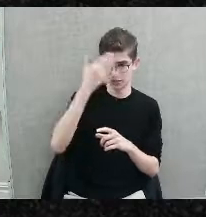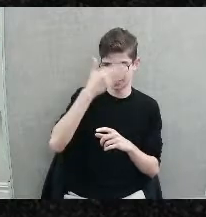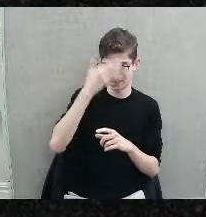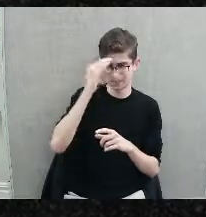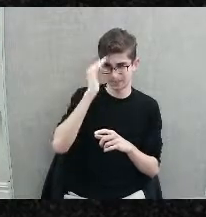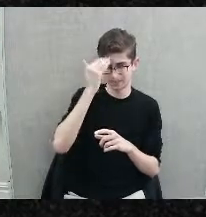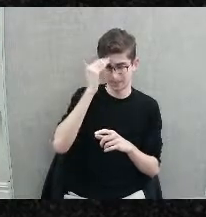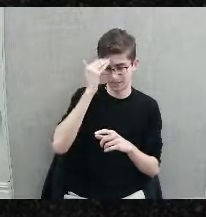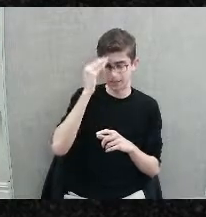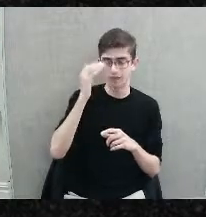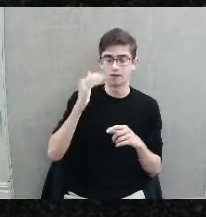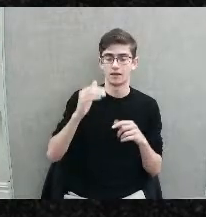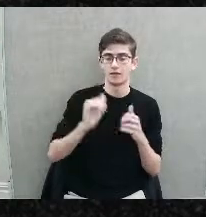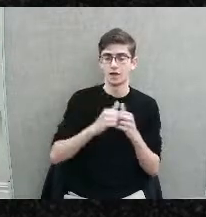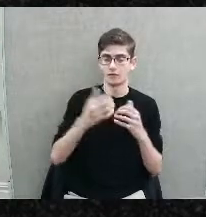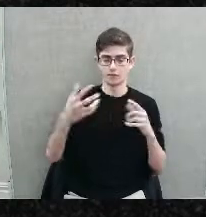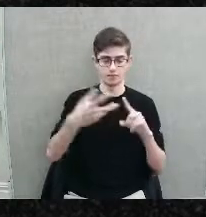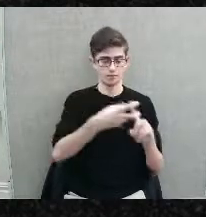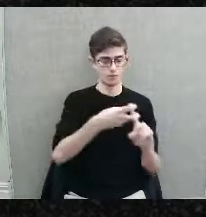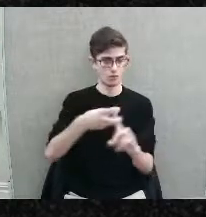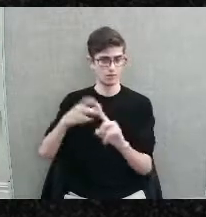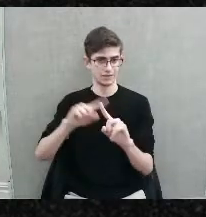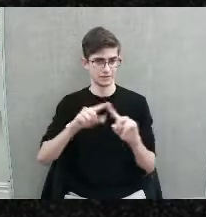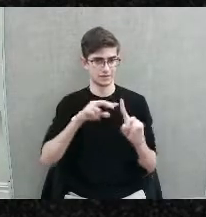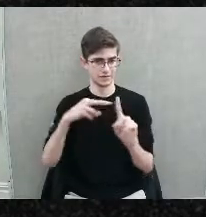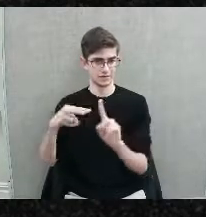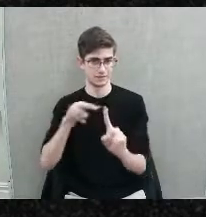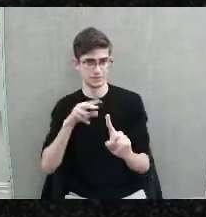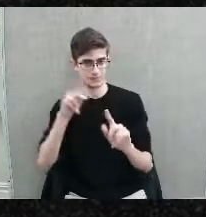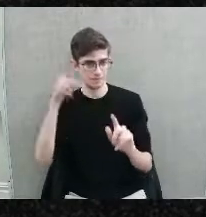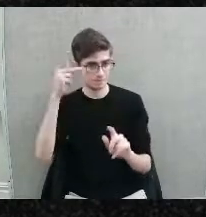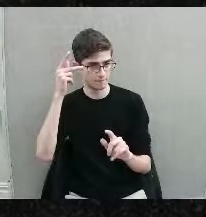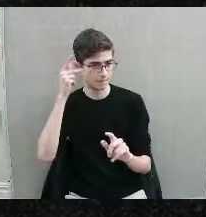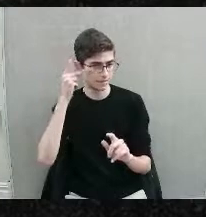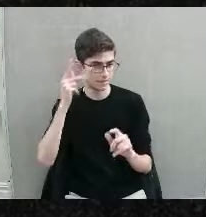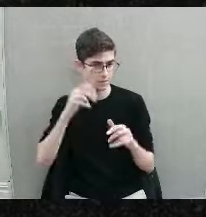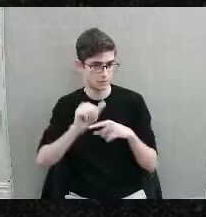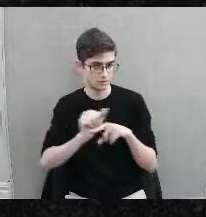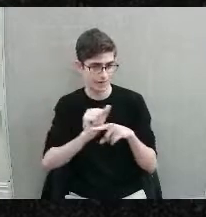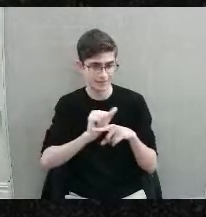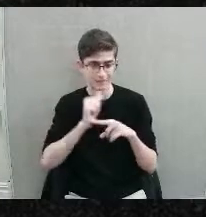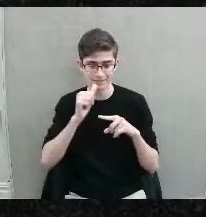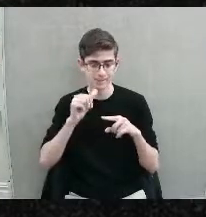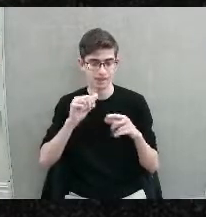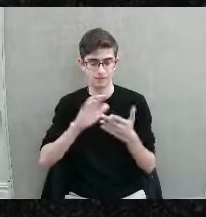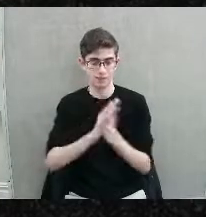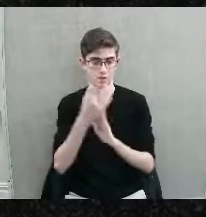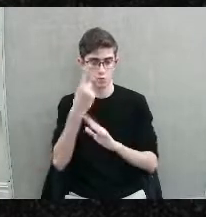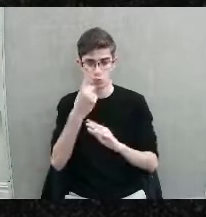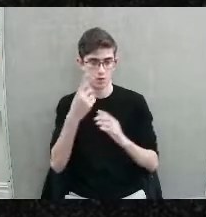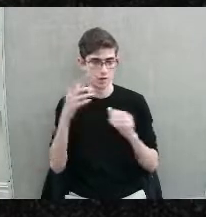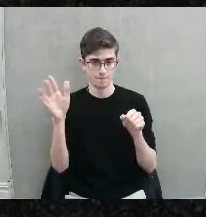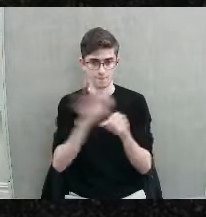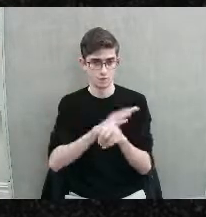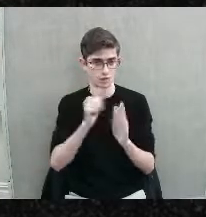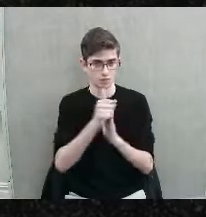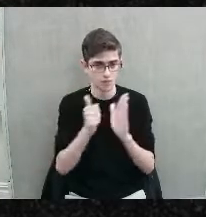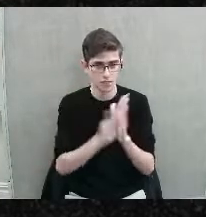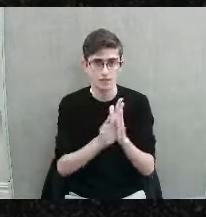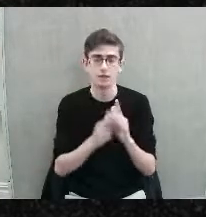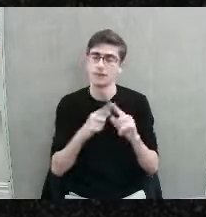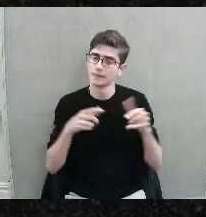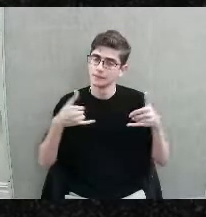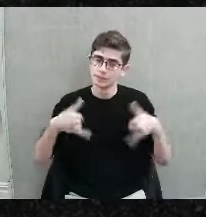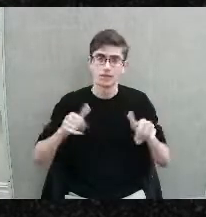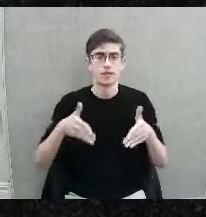together aspects of political practice that did not make for a coherent agenda, but nonetheless would allow people